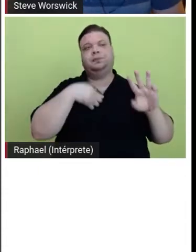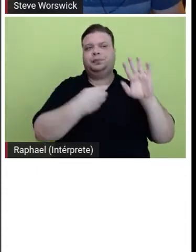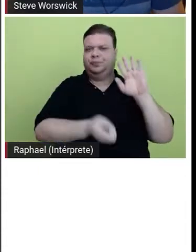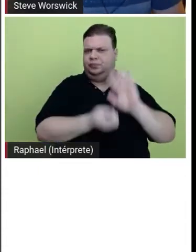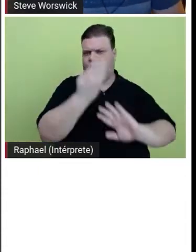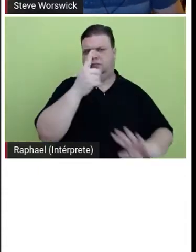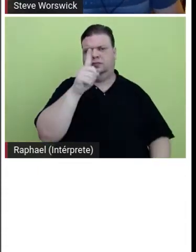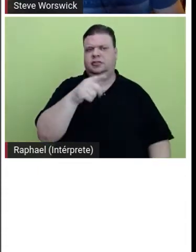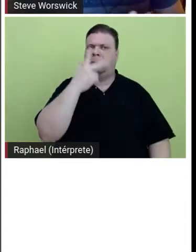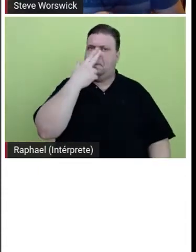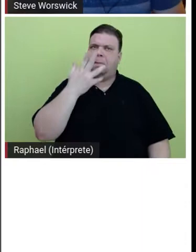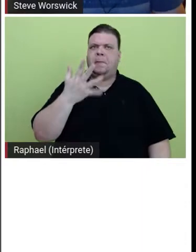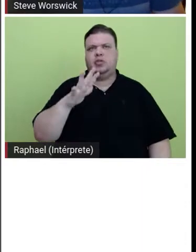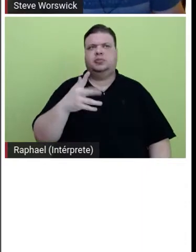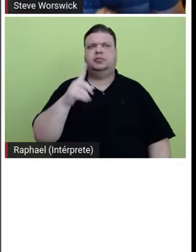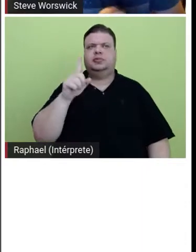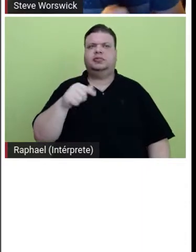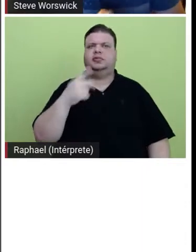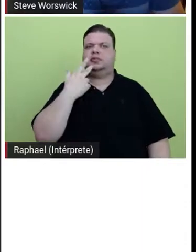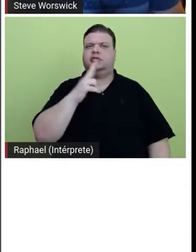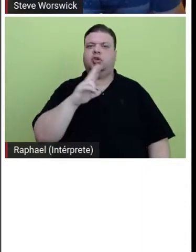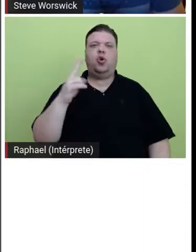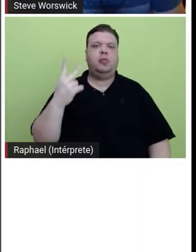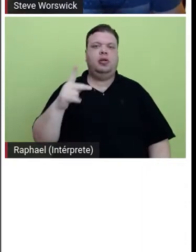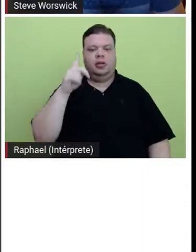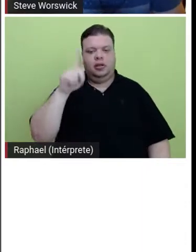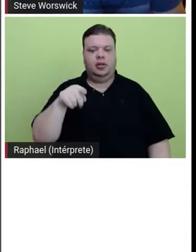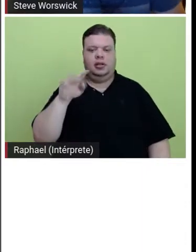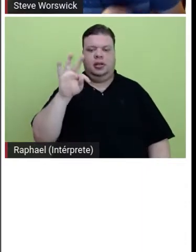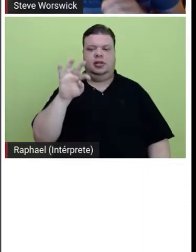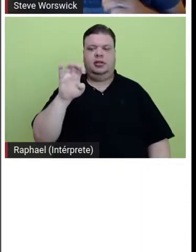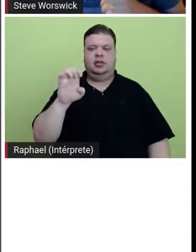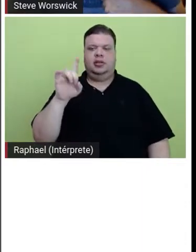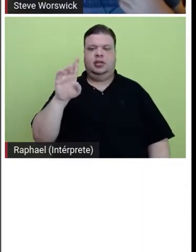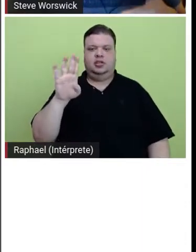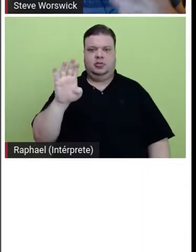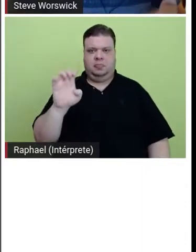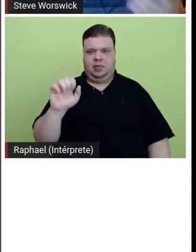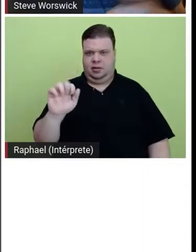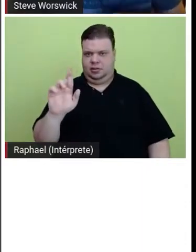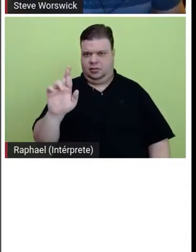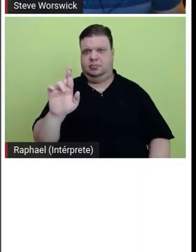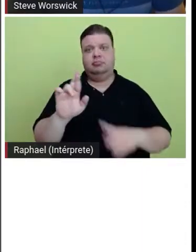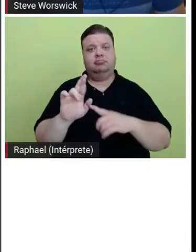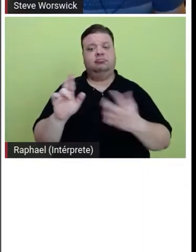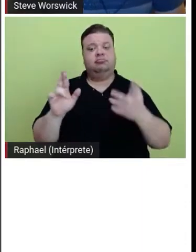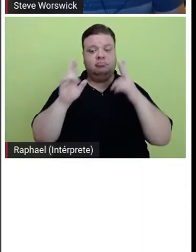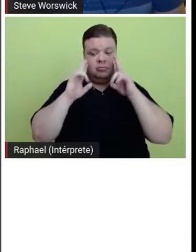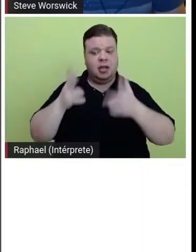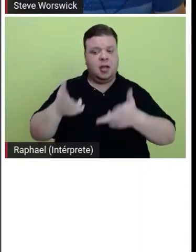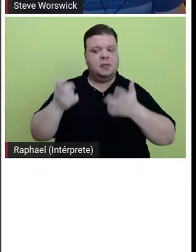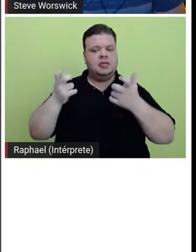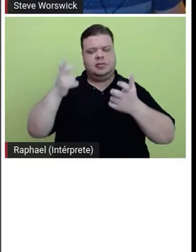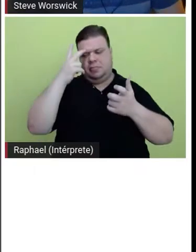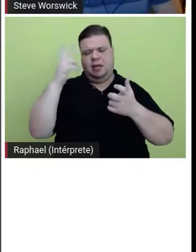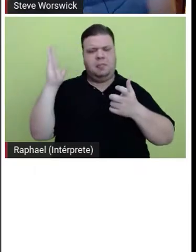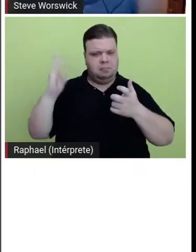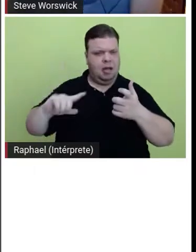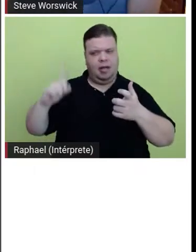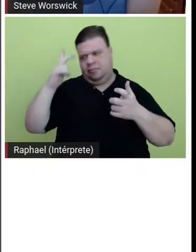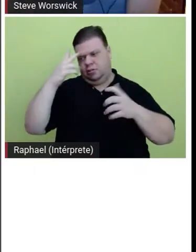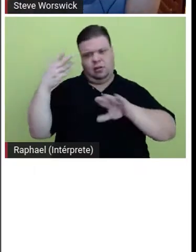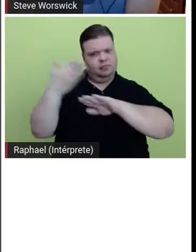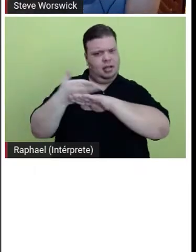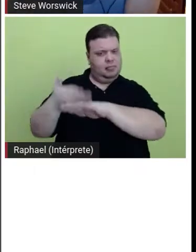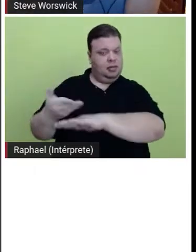hint, and I thought, right, I'll just concentrate purely on the chatbot. And it kind of, about maybe 10, 20 people a day were